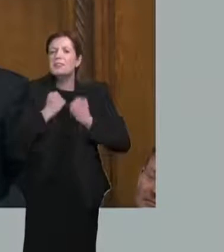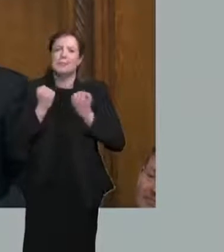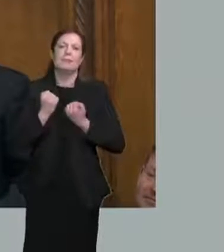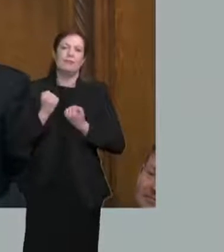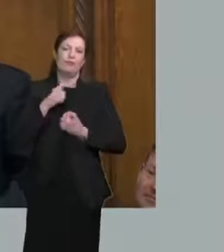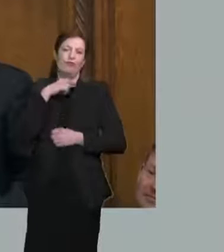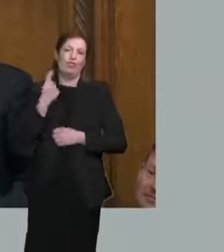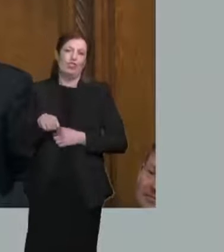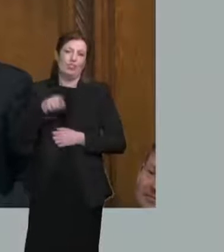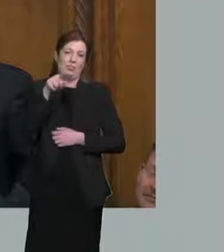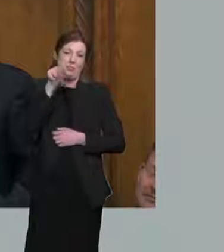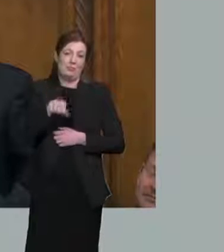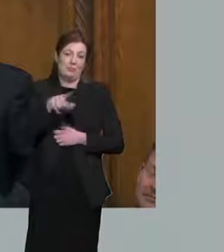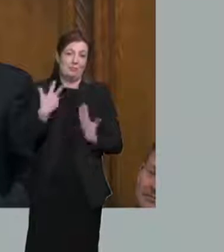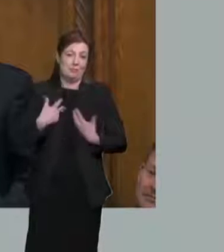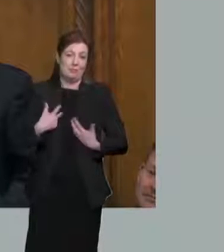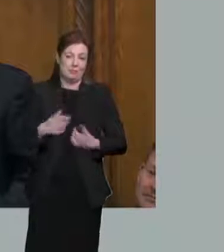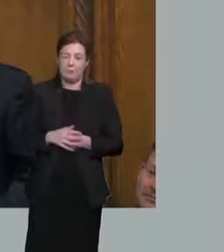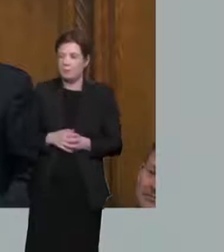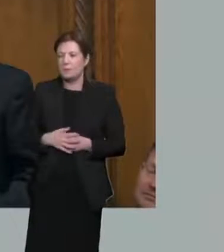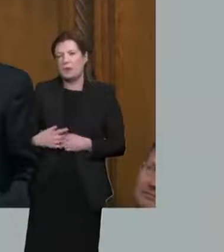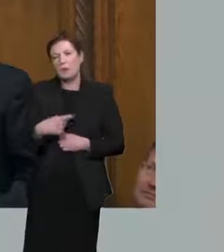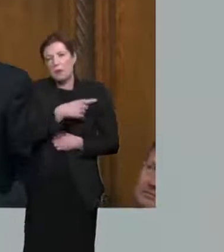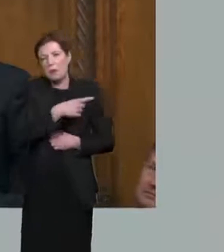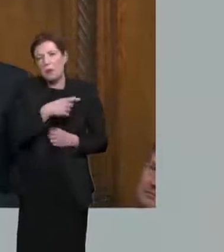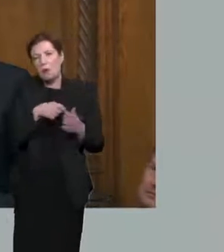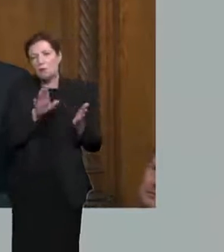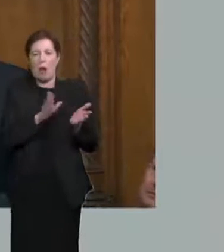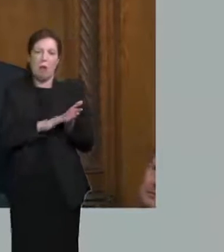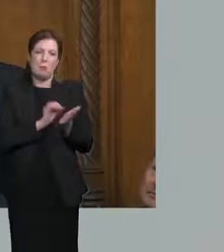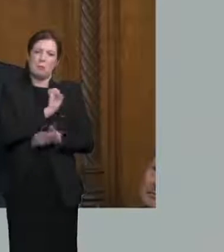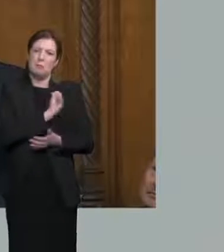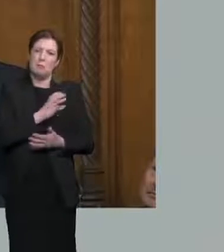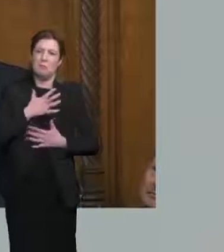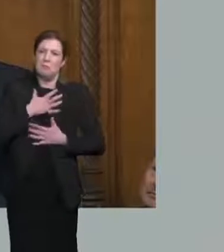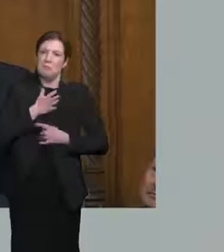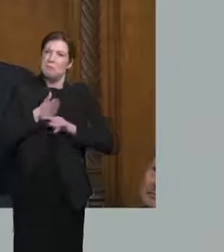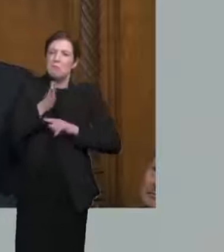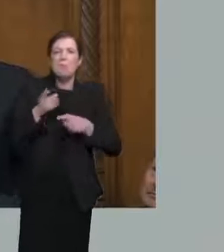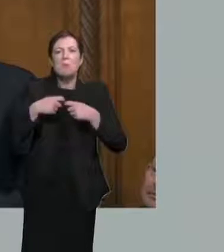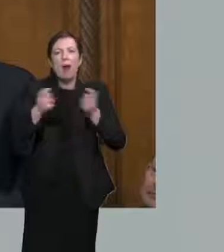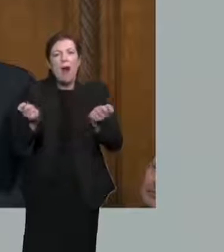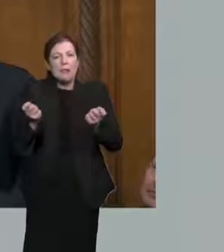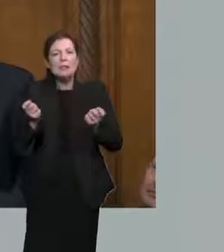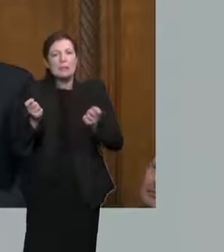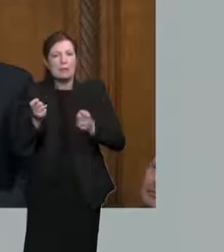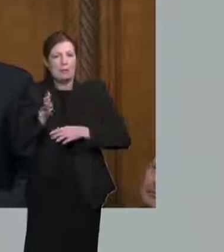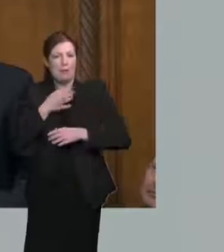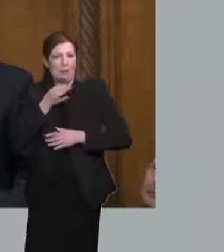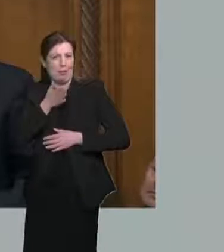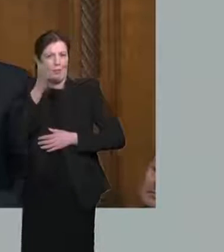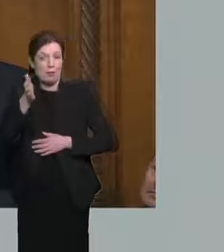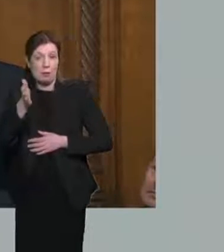oligarch. Given his many weaknesses, could leave him open to blackmail. Why does the Prime Minister